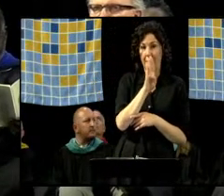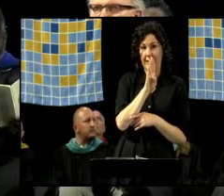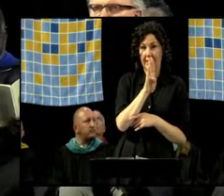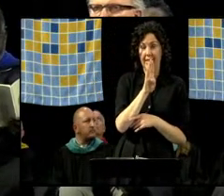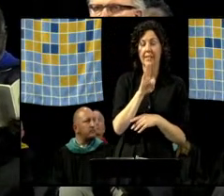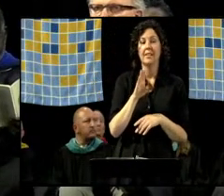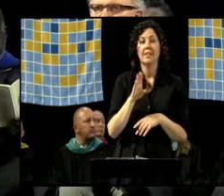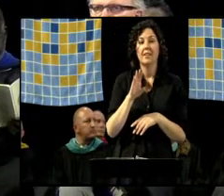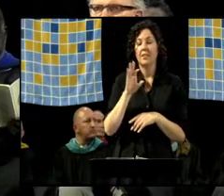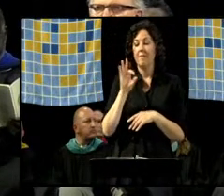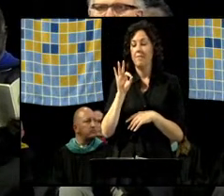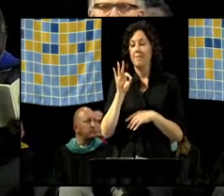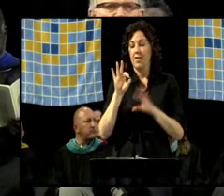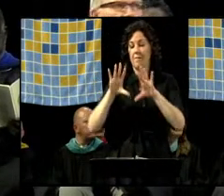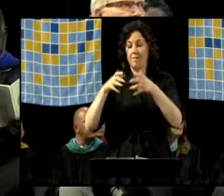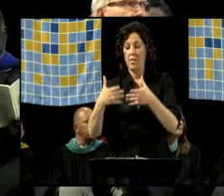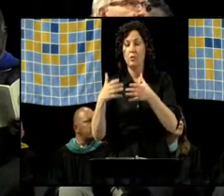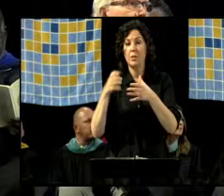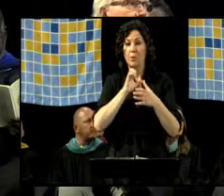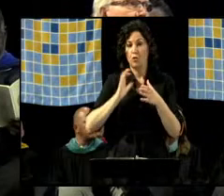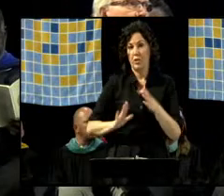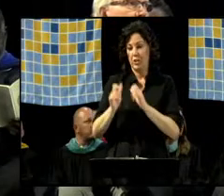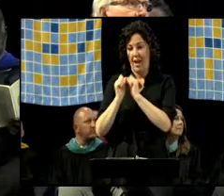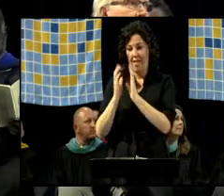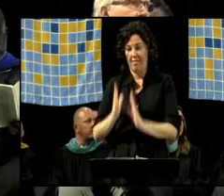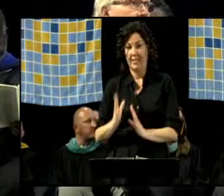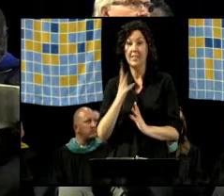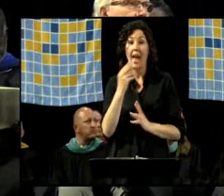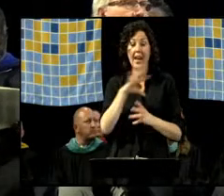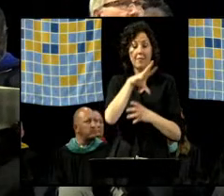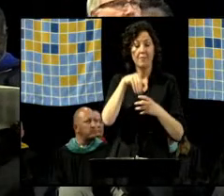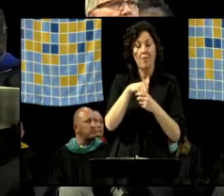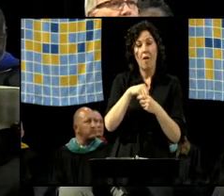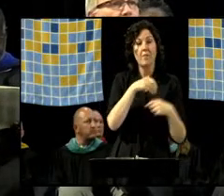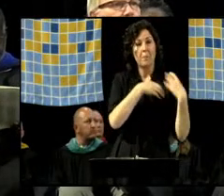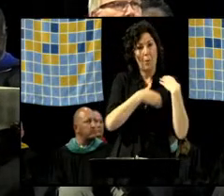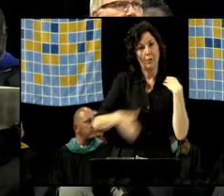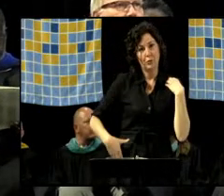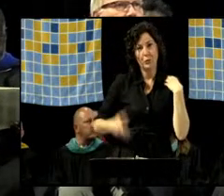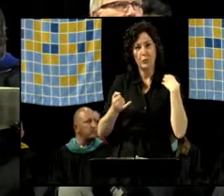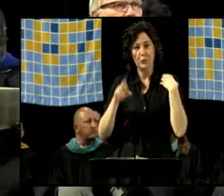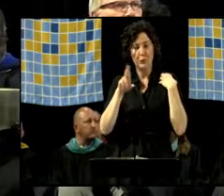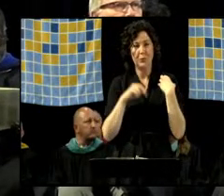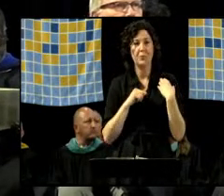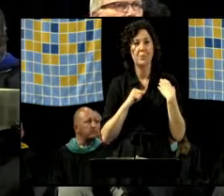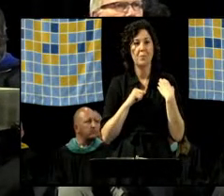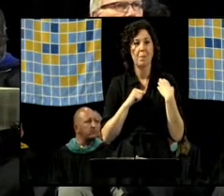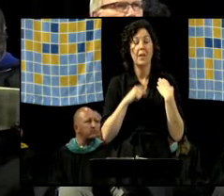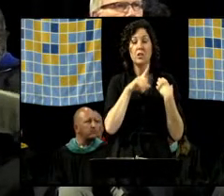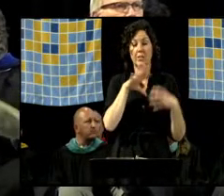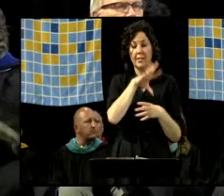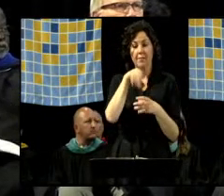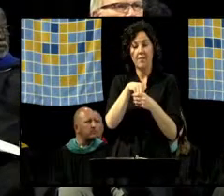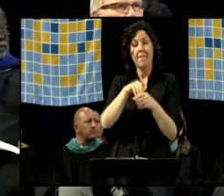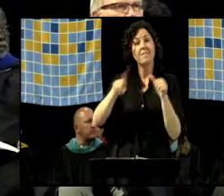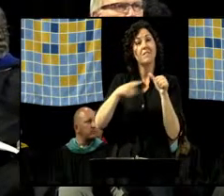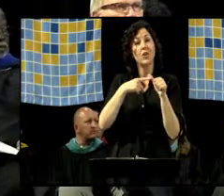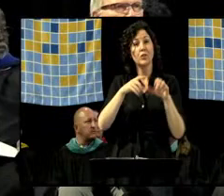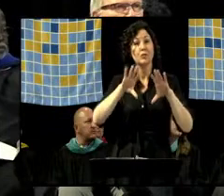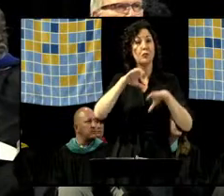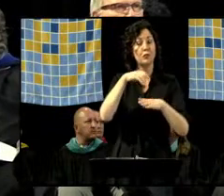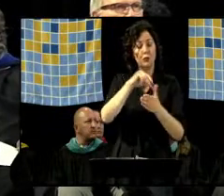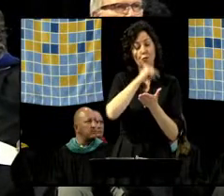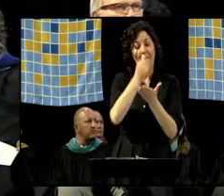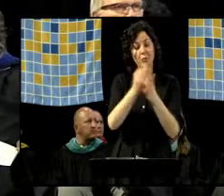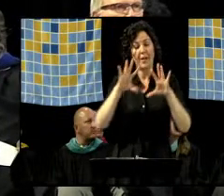Christian Athletes, Spanish Club, and she served as a junior marshal. Amelia is a member of the first graduating cohort